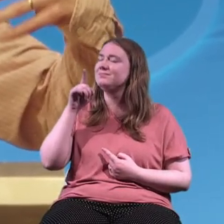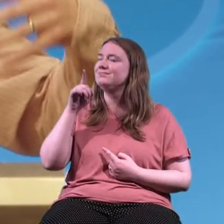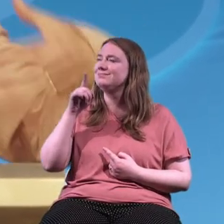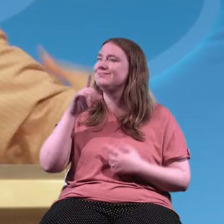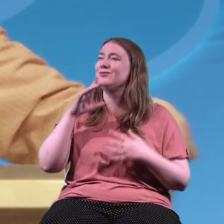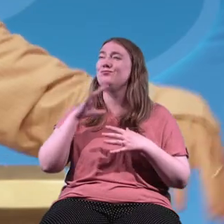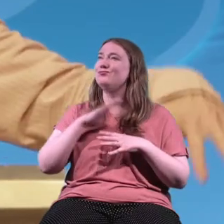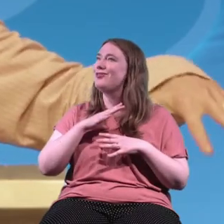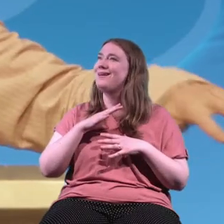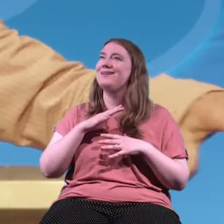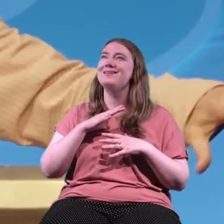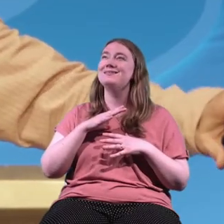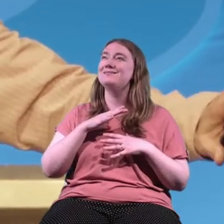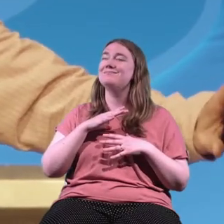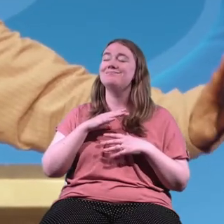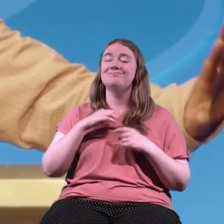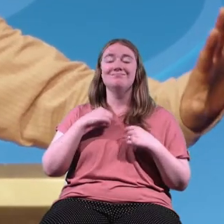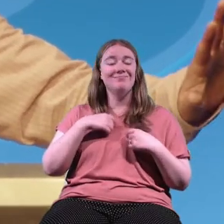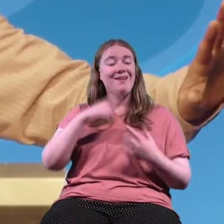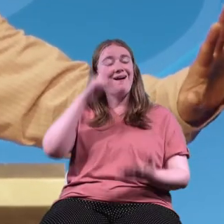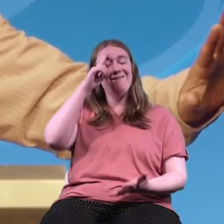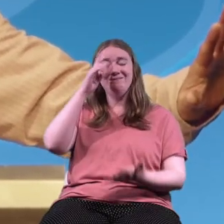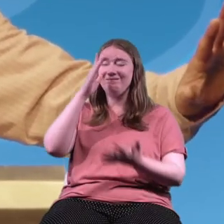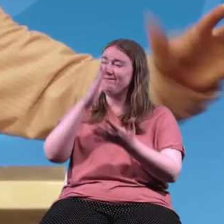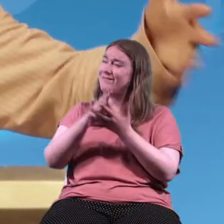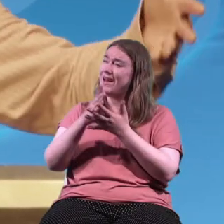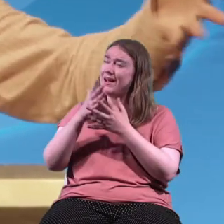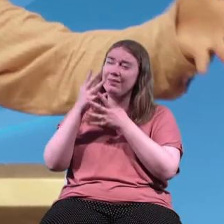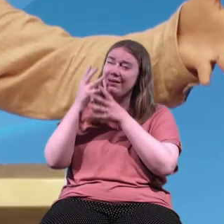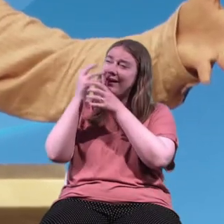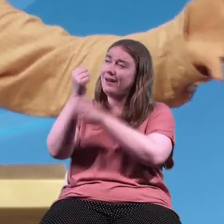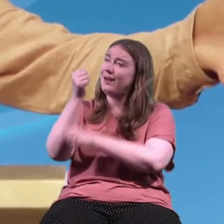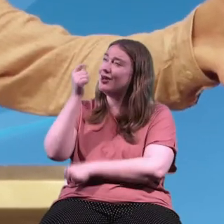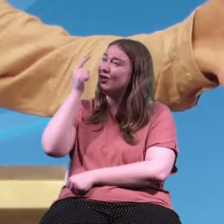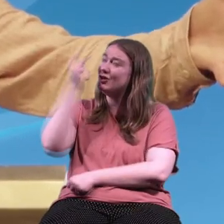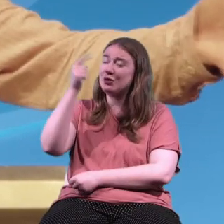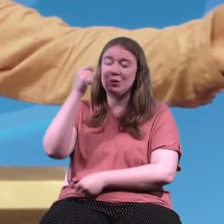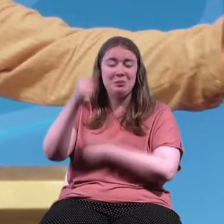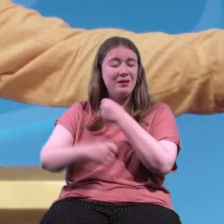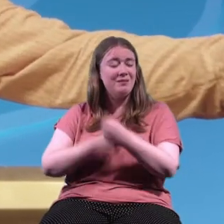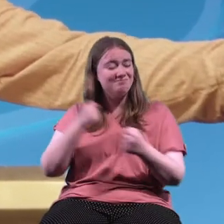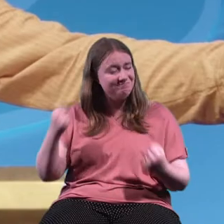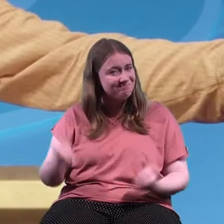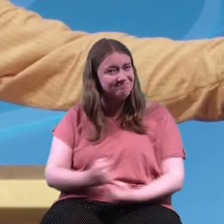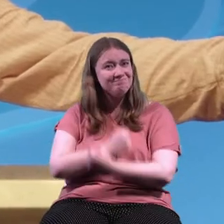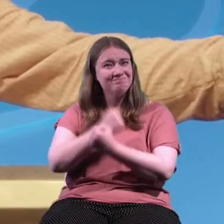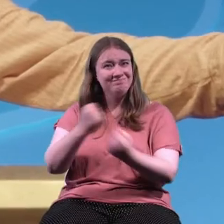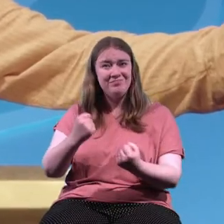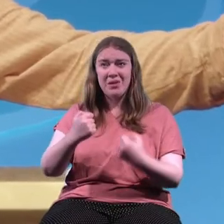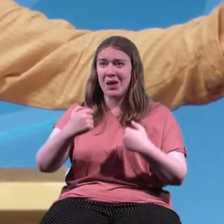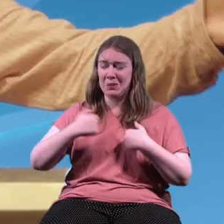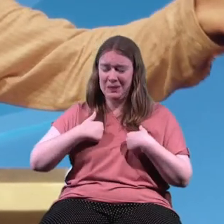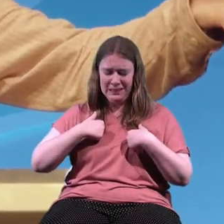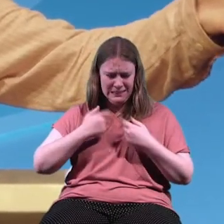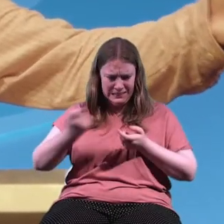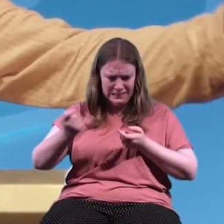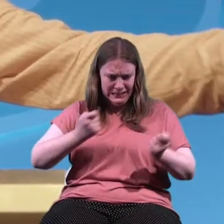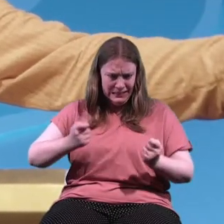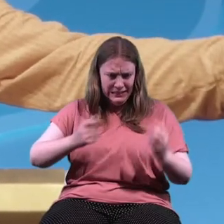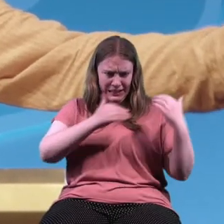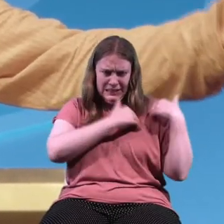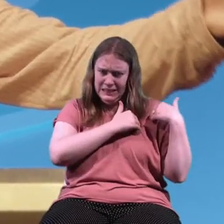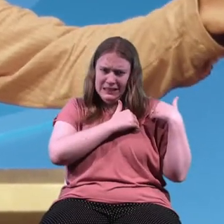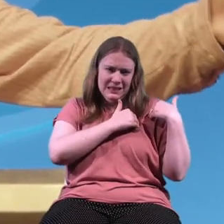as our faith in you is strengthened, as we let you do your job of being